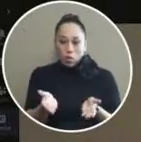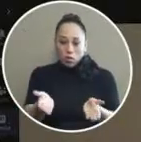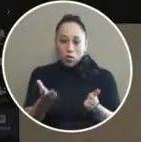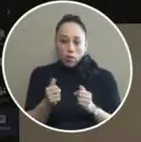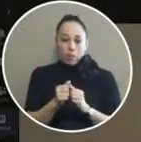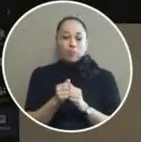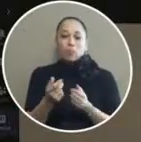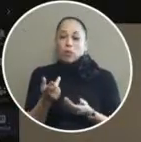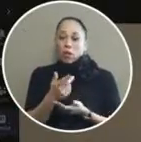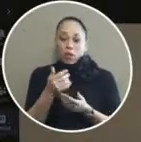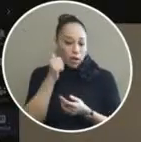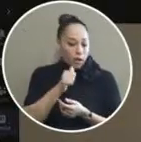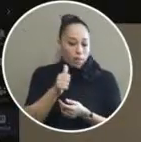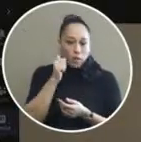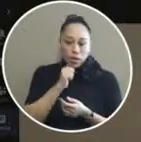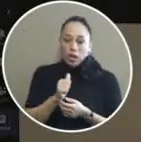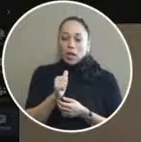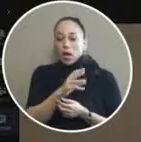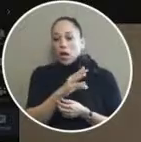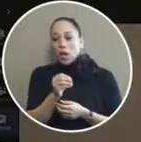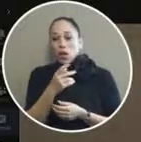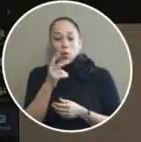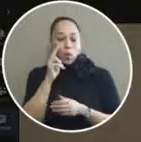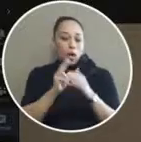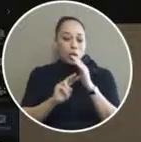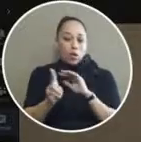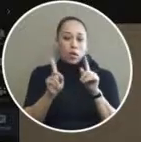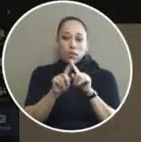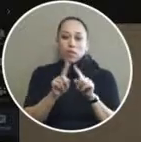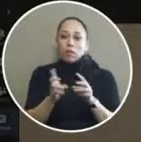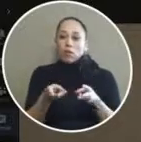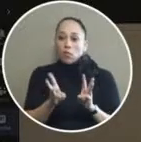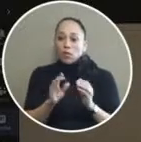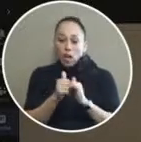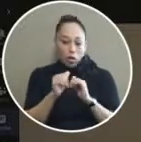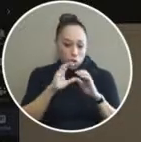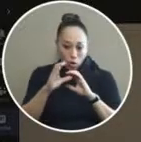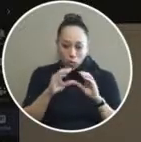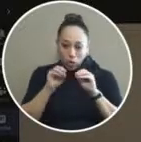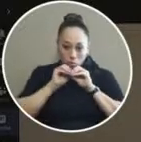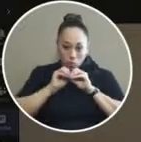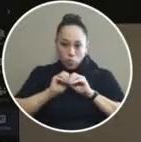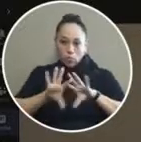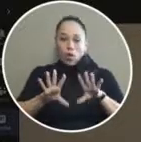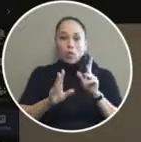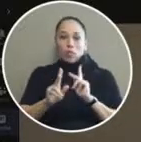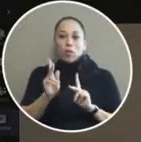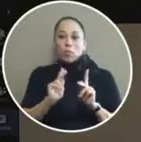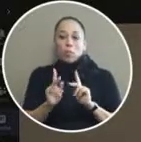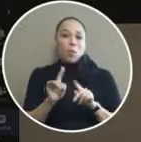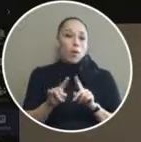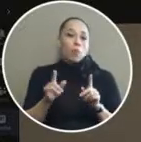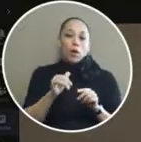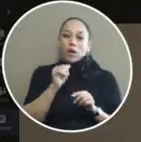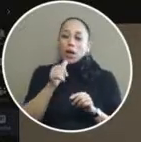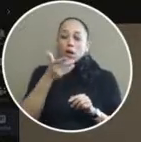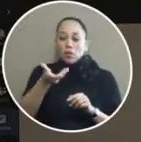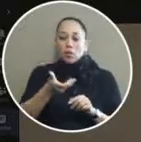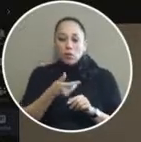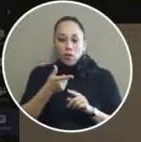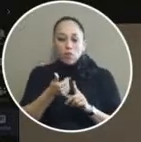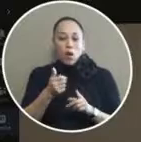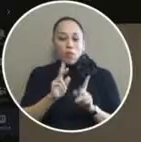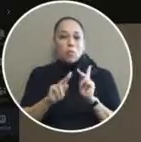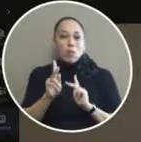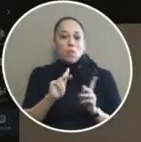releases that happen every single day. We are looking at other ways in which to communicate with the public, but we are not receiving from the public a demand